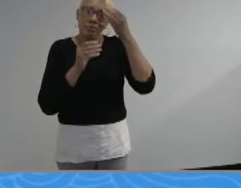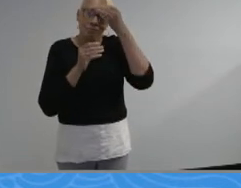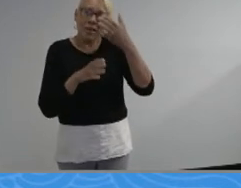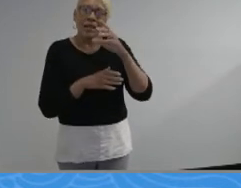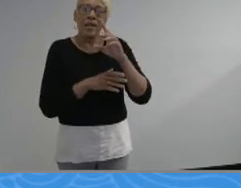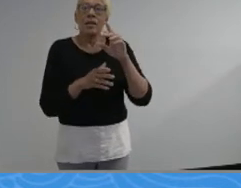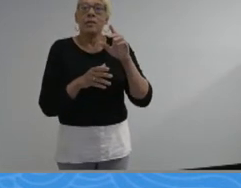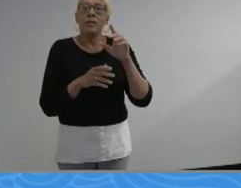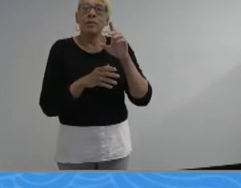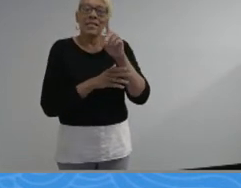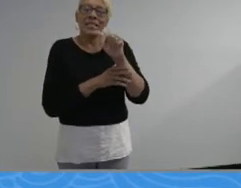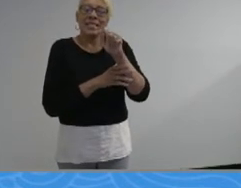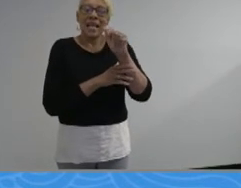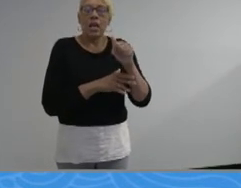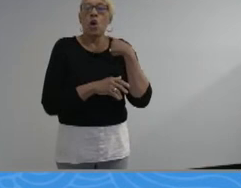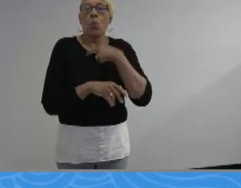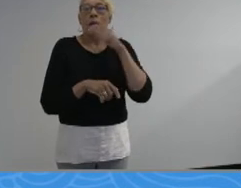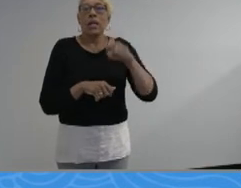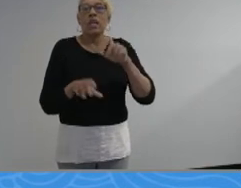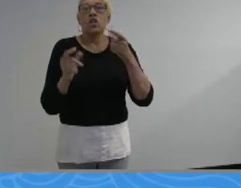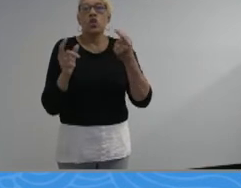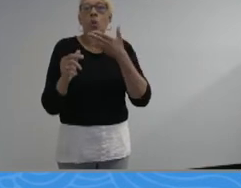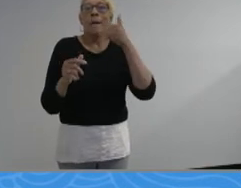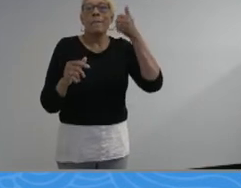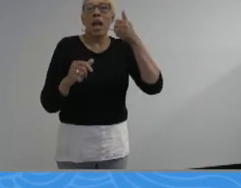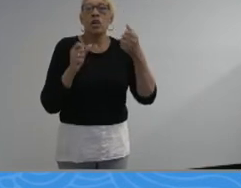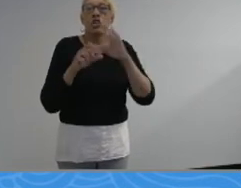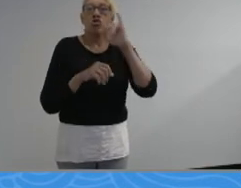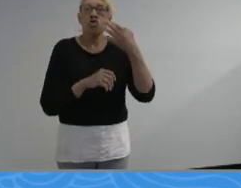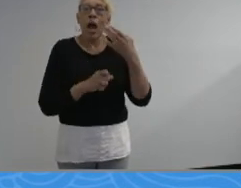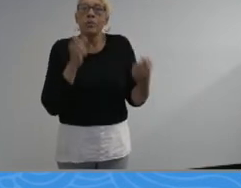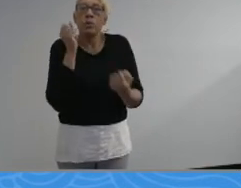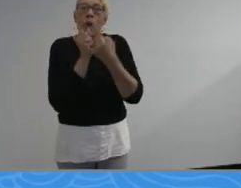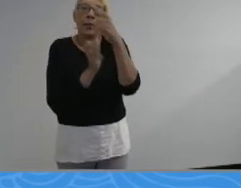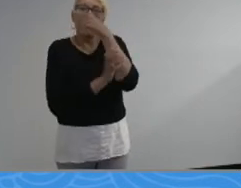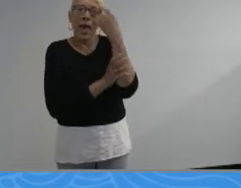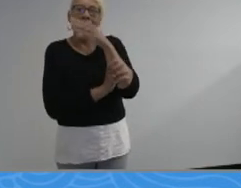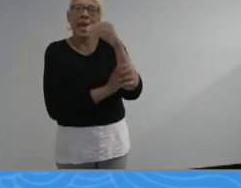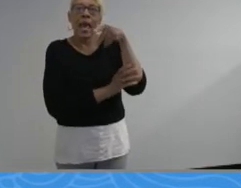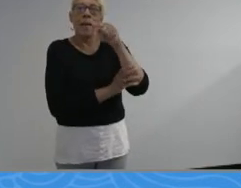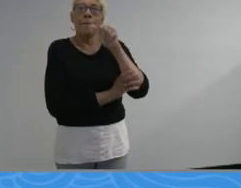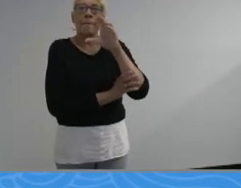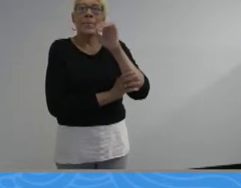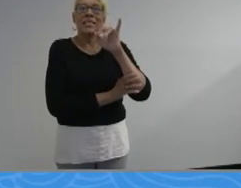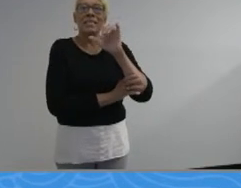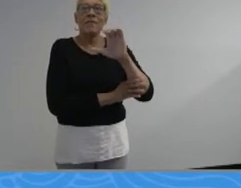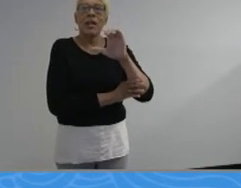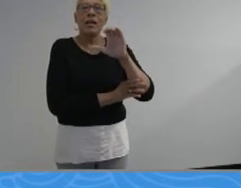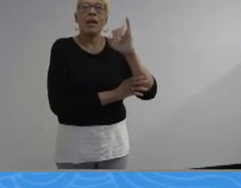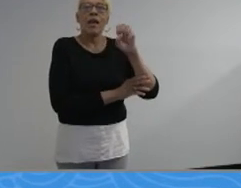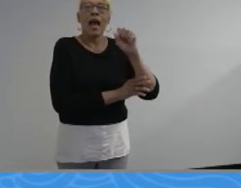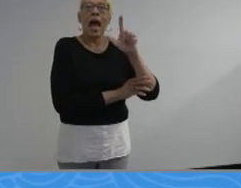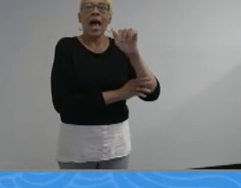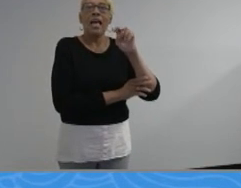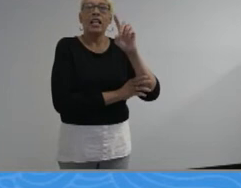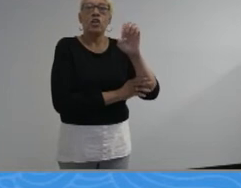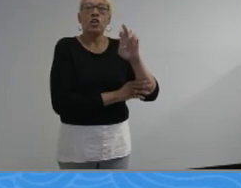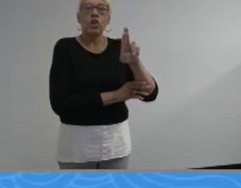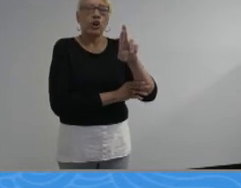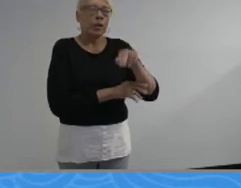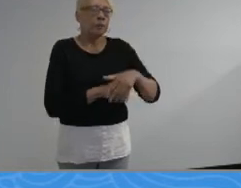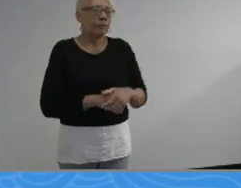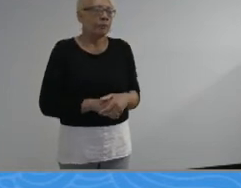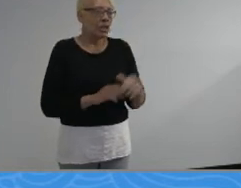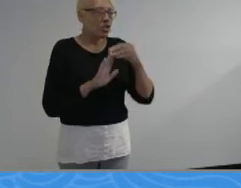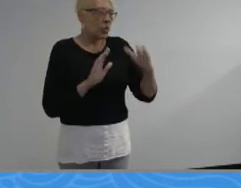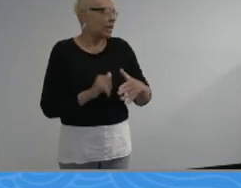job supporting and serving Black and Pacific Islander students. But instead of doing that, we're going to have our next panelist speak specifically to that. So I want to now